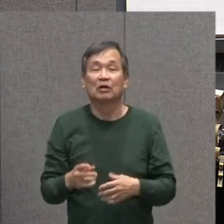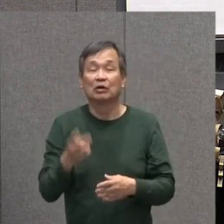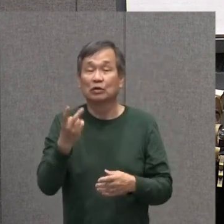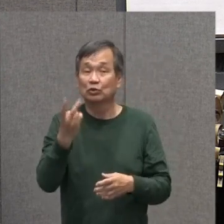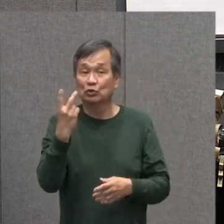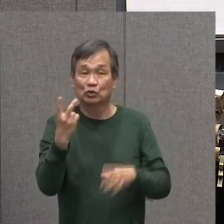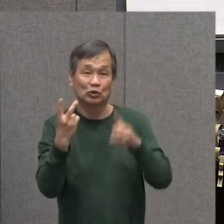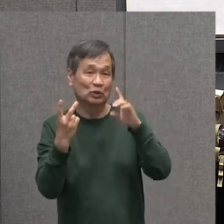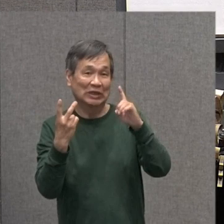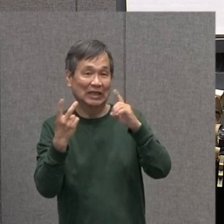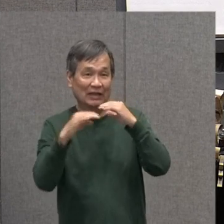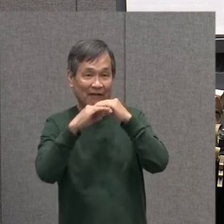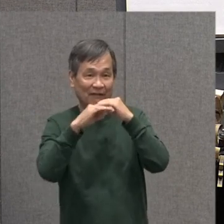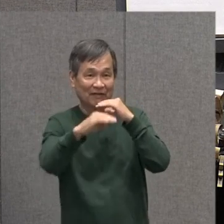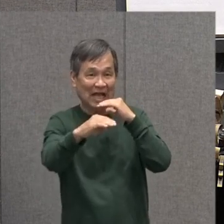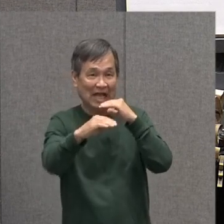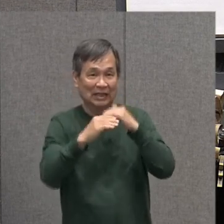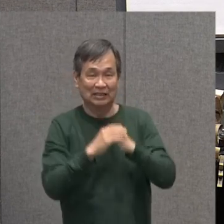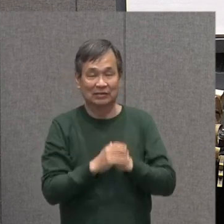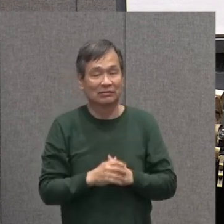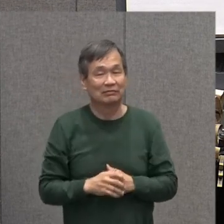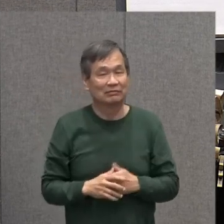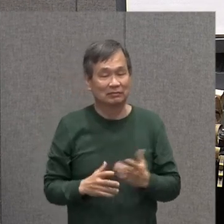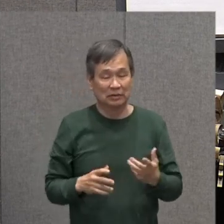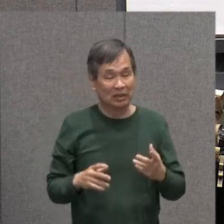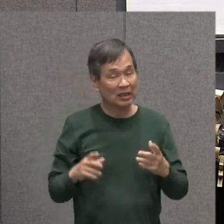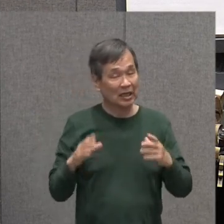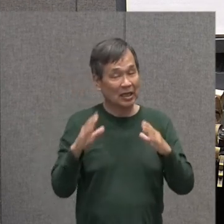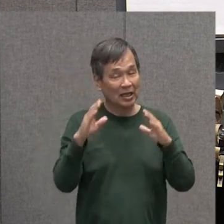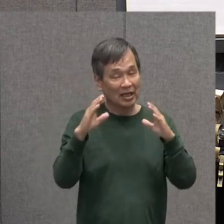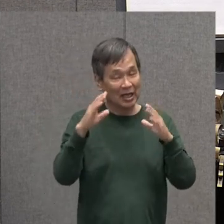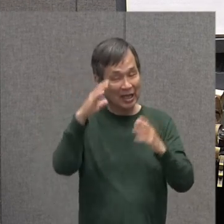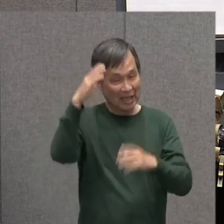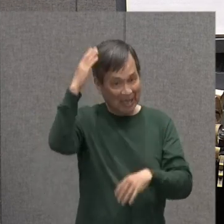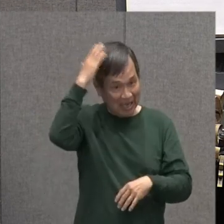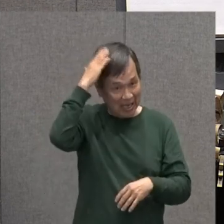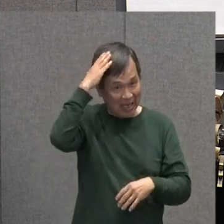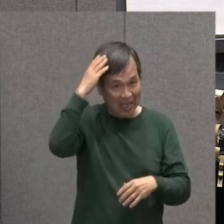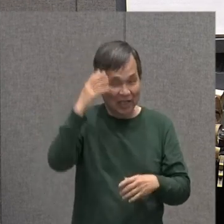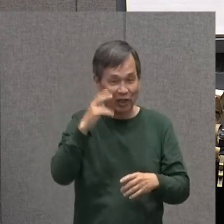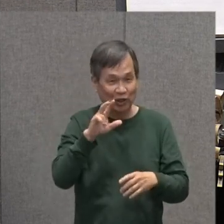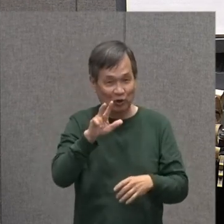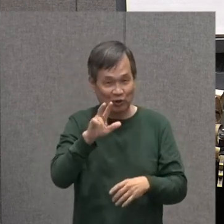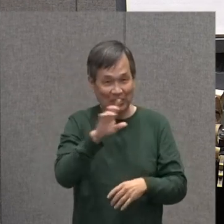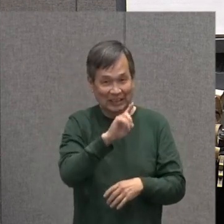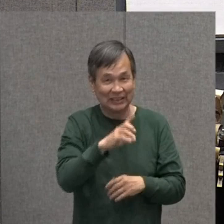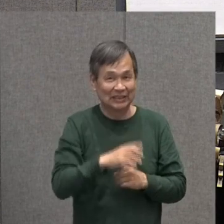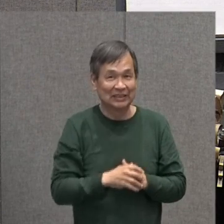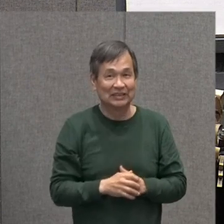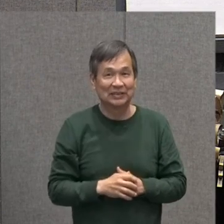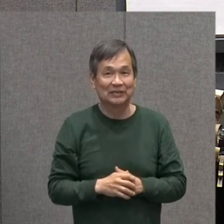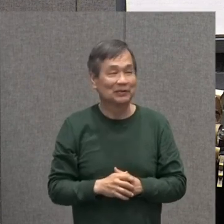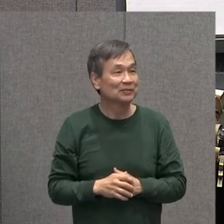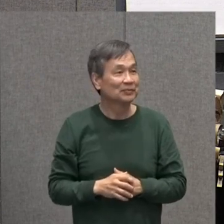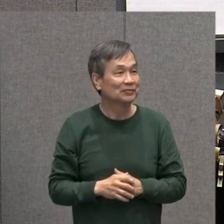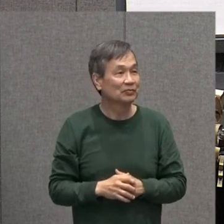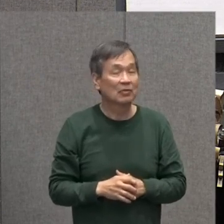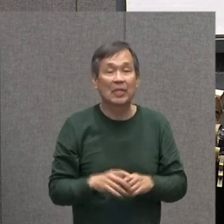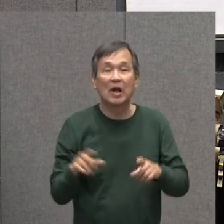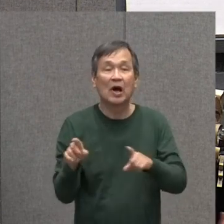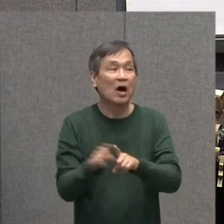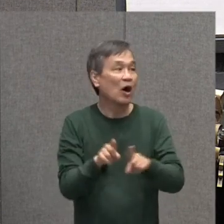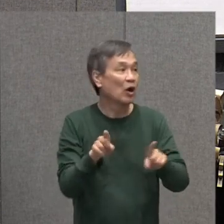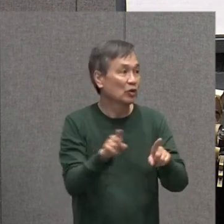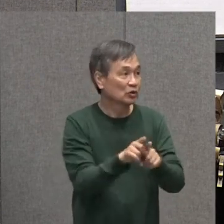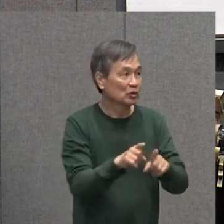okay? These hats are definitely not flat. They're not flat at all. Not at all. I have a pretty round head. And we've also